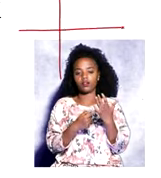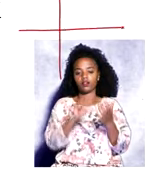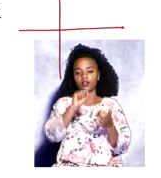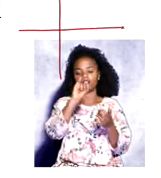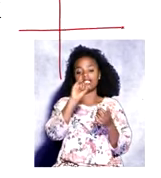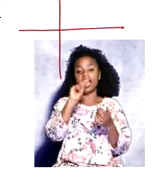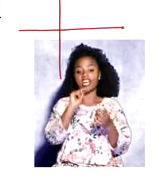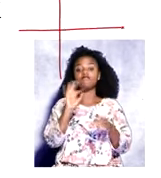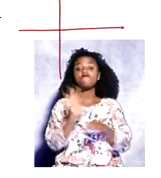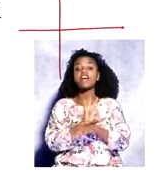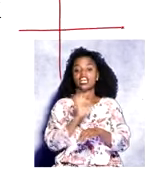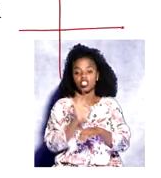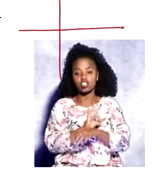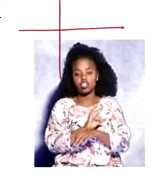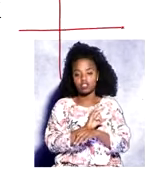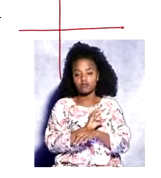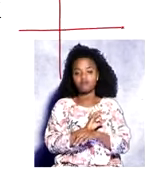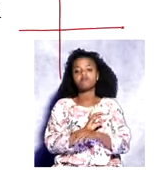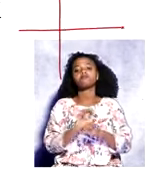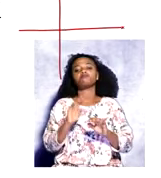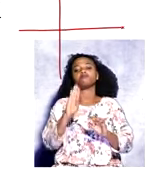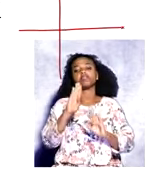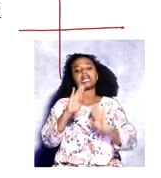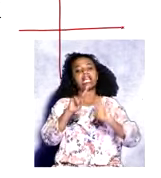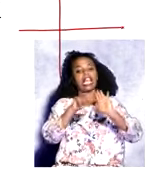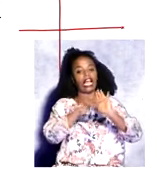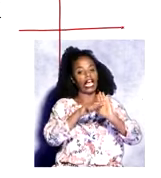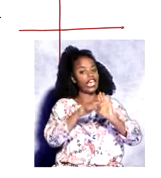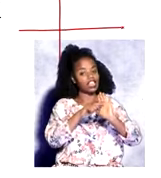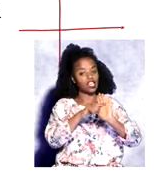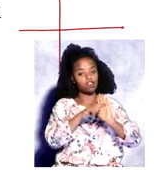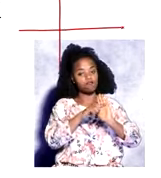sine function be negative on